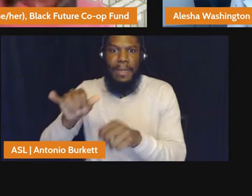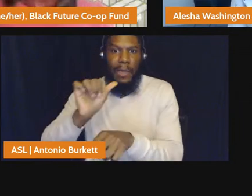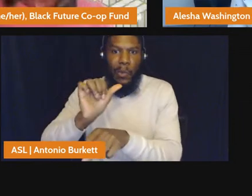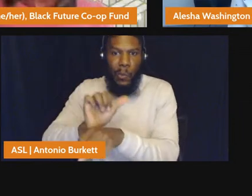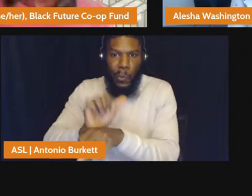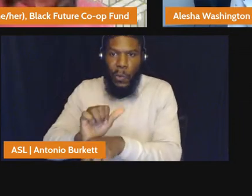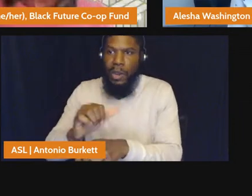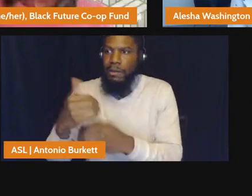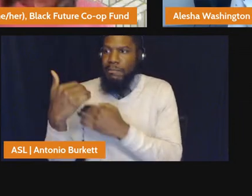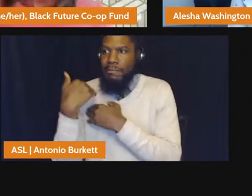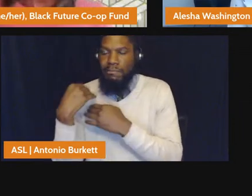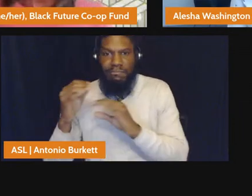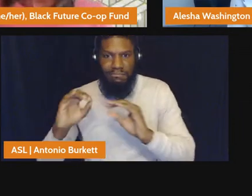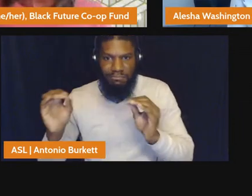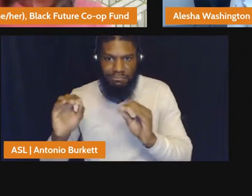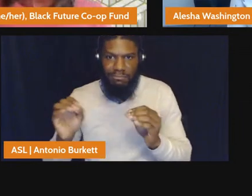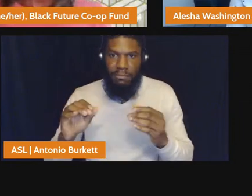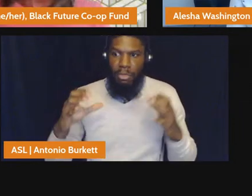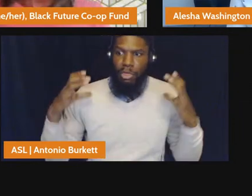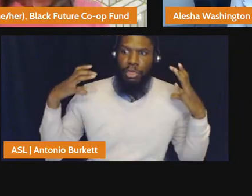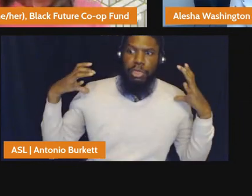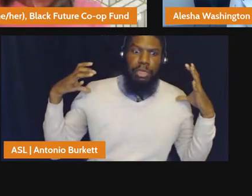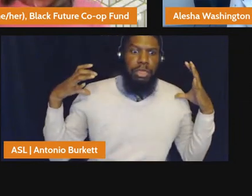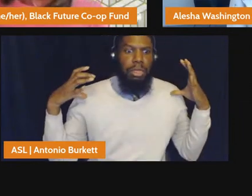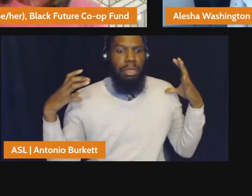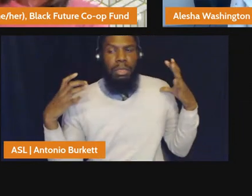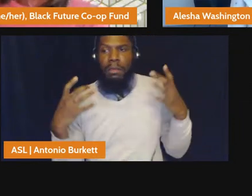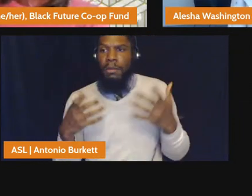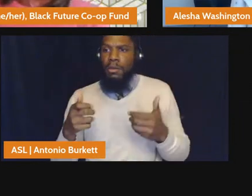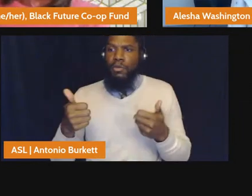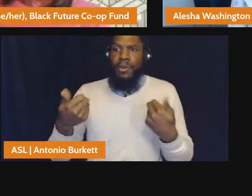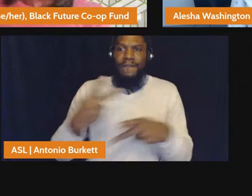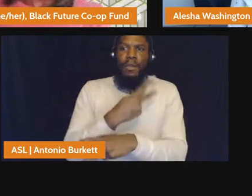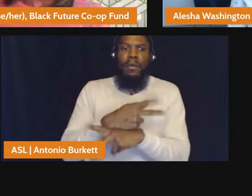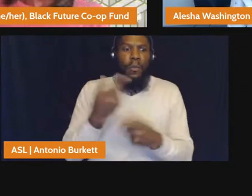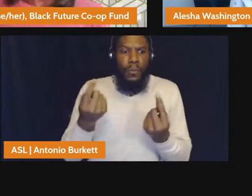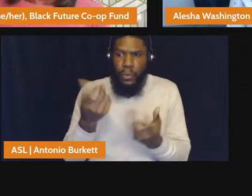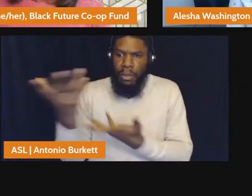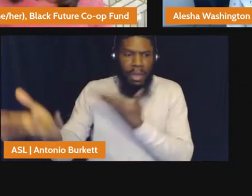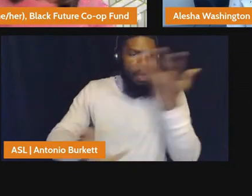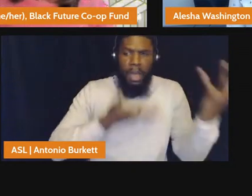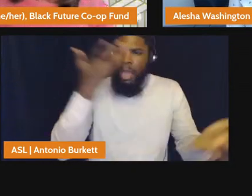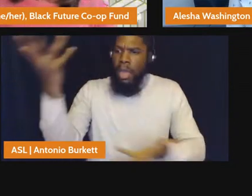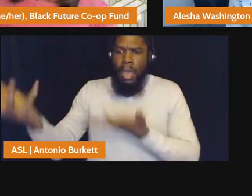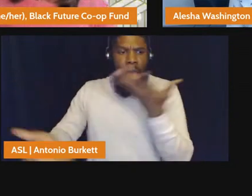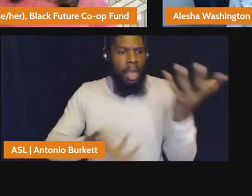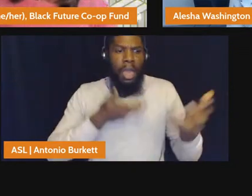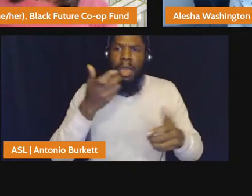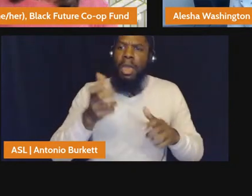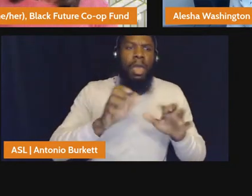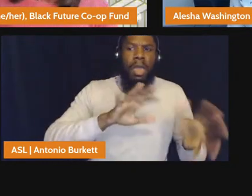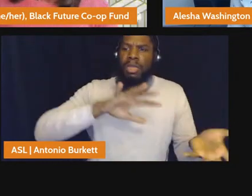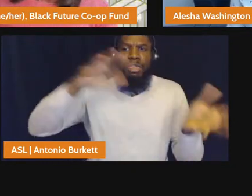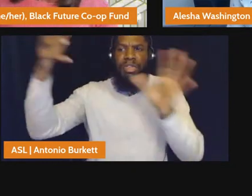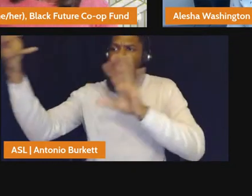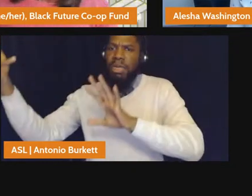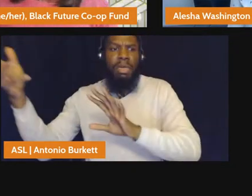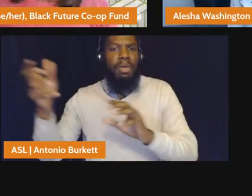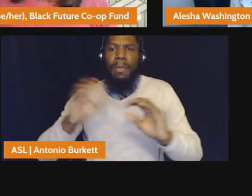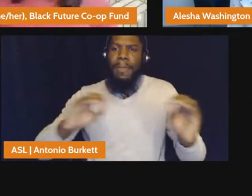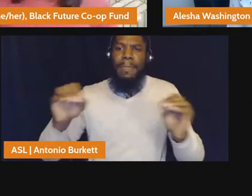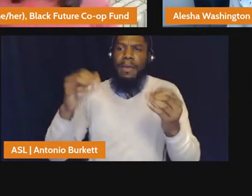work, you go in fits and starts. You things aren't consistent and things aren't aligned. And